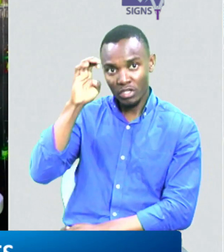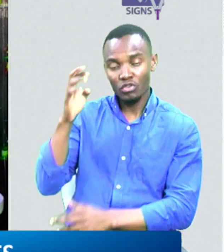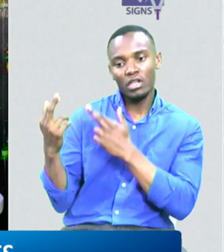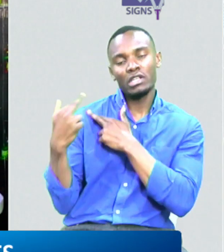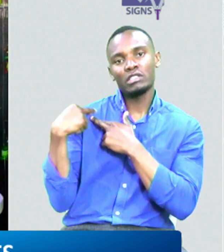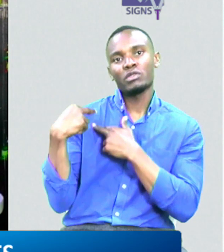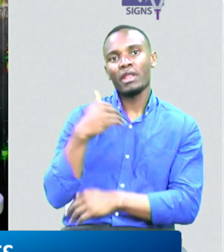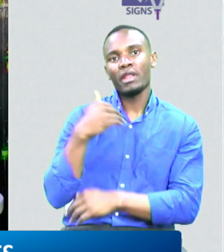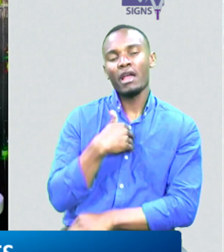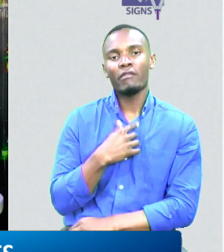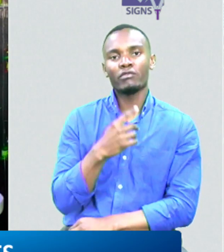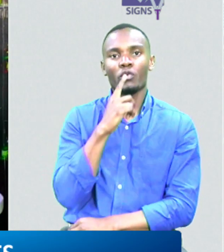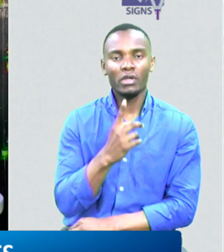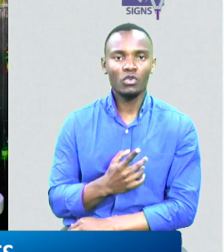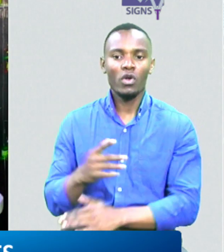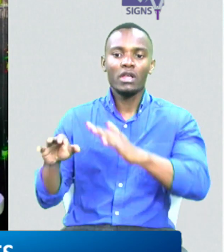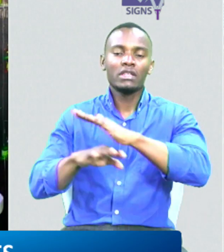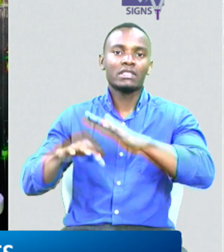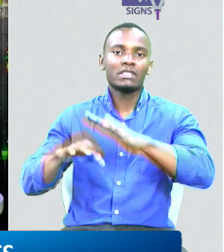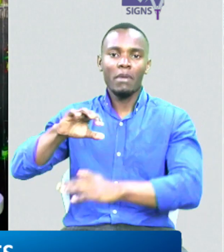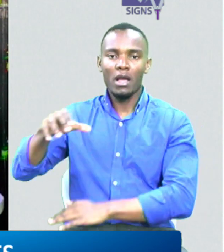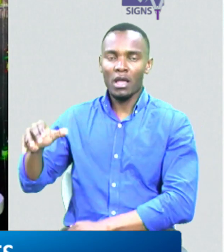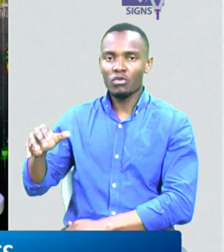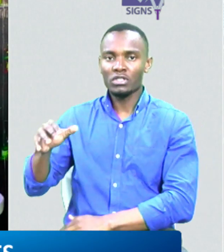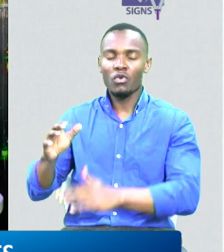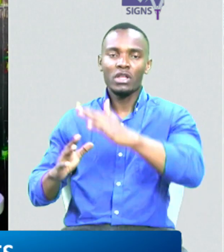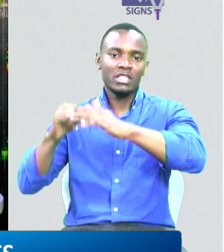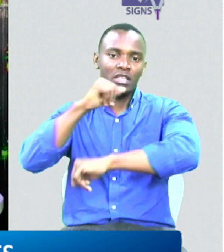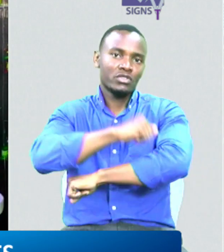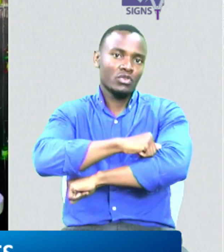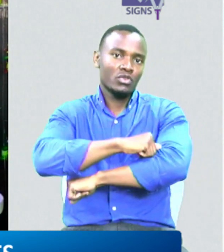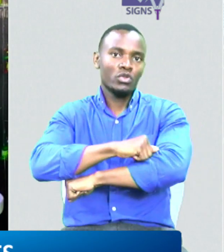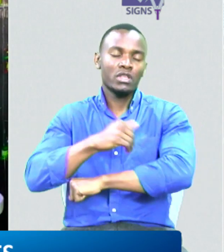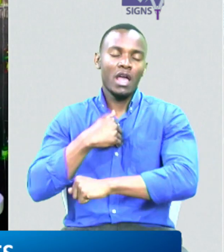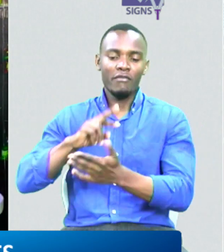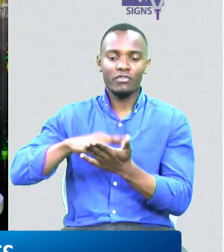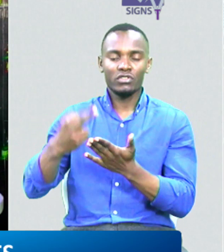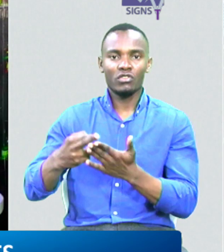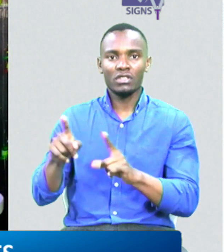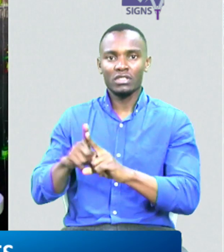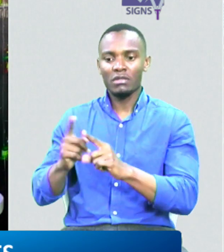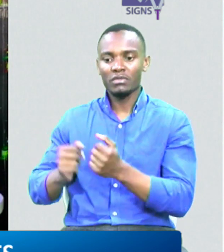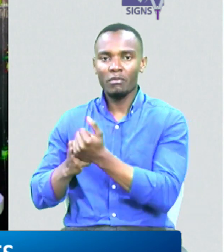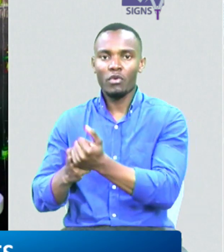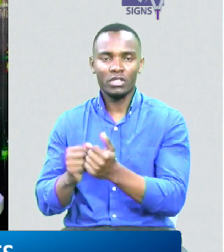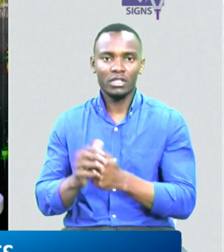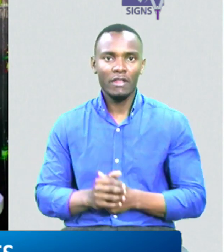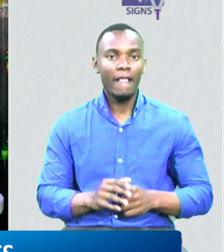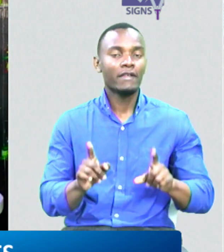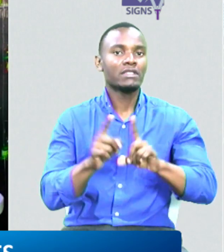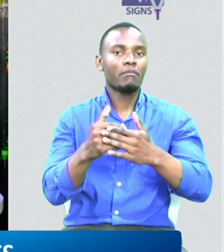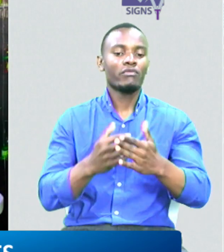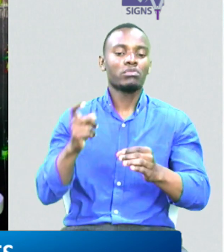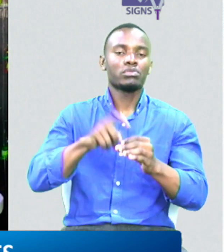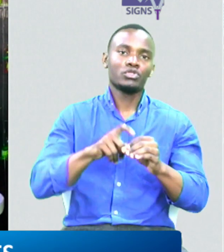name secondary has been dropped from junior and senior schools, with students transitioning from junior schools